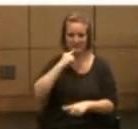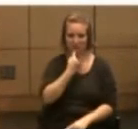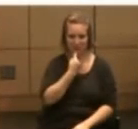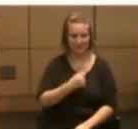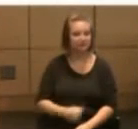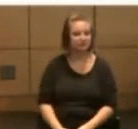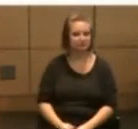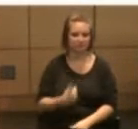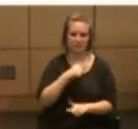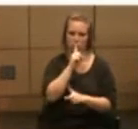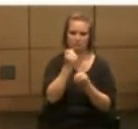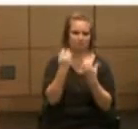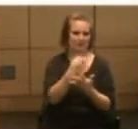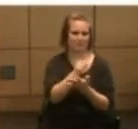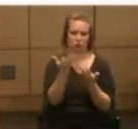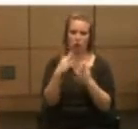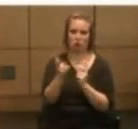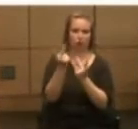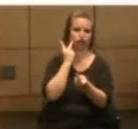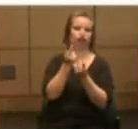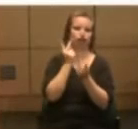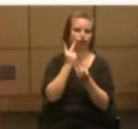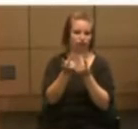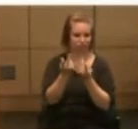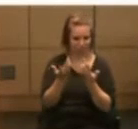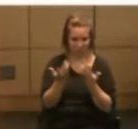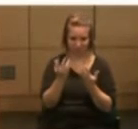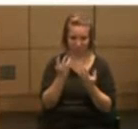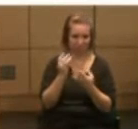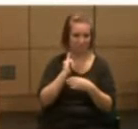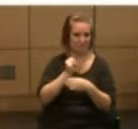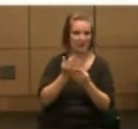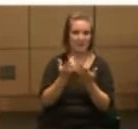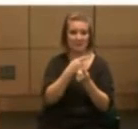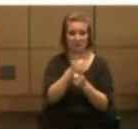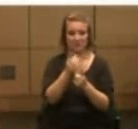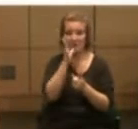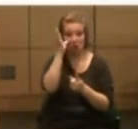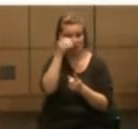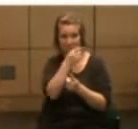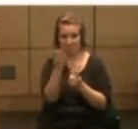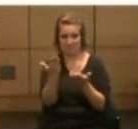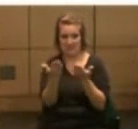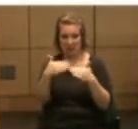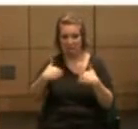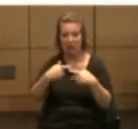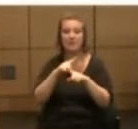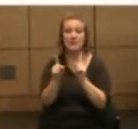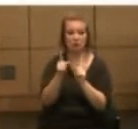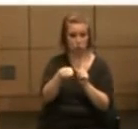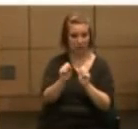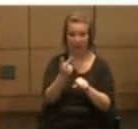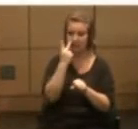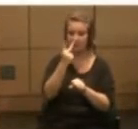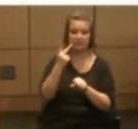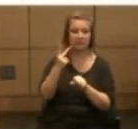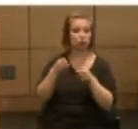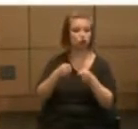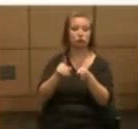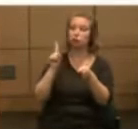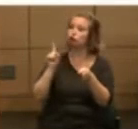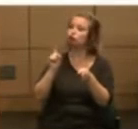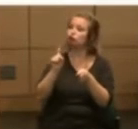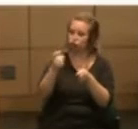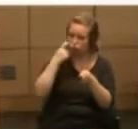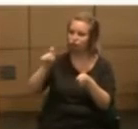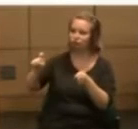sure many of you have seen these. Parents maybe have not seen these, but you can see a child even walking down the street or in the mall,